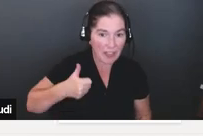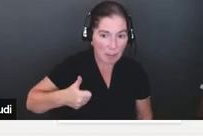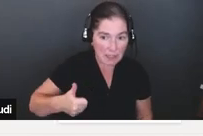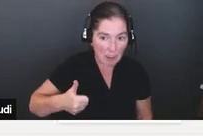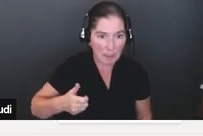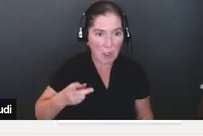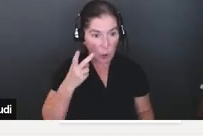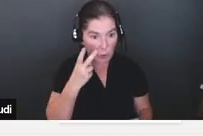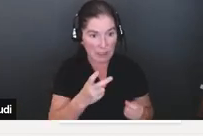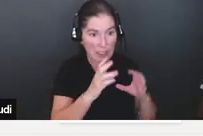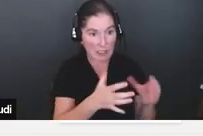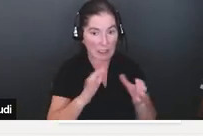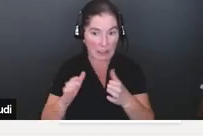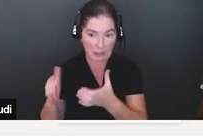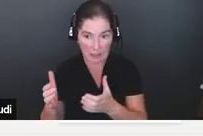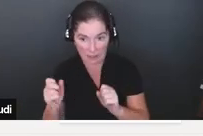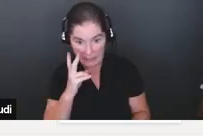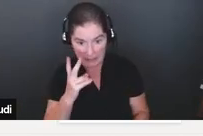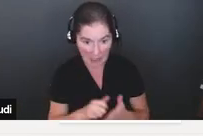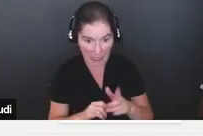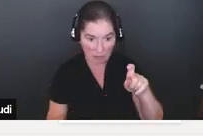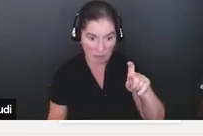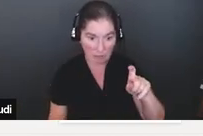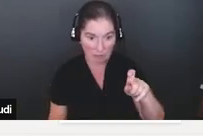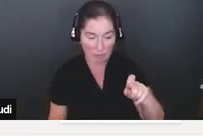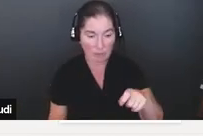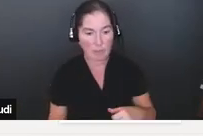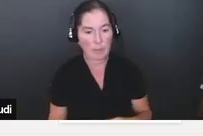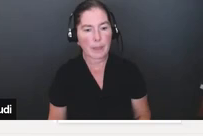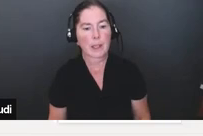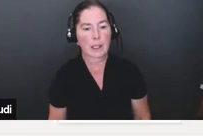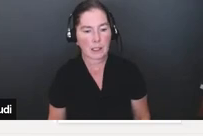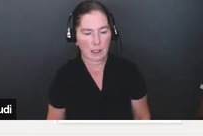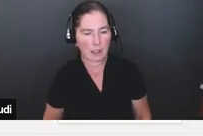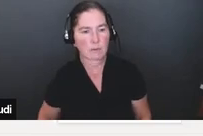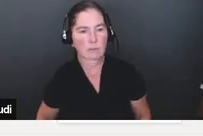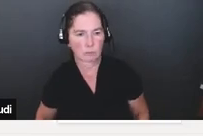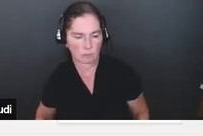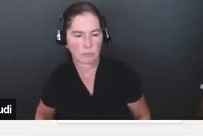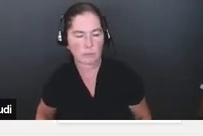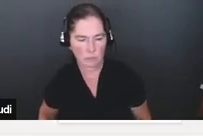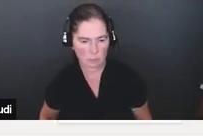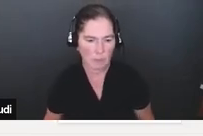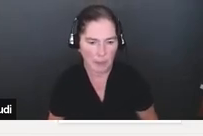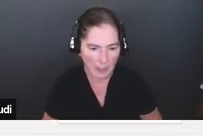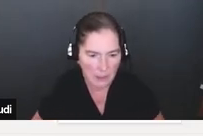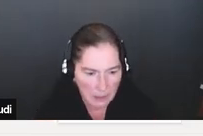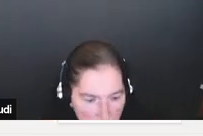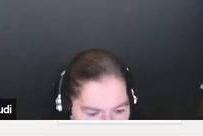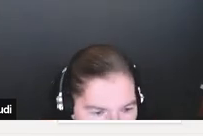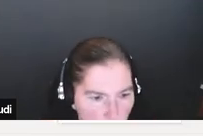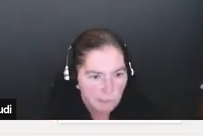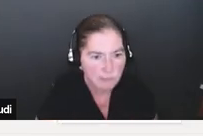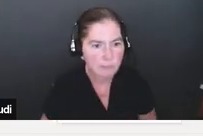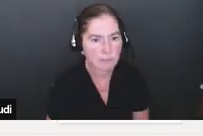that I've got a couple classes here, a couple teams? Christina, am I sharing that screen good? Great. So I have a new team